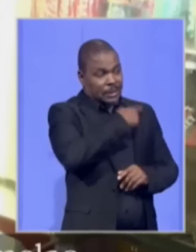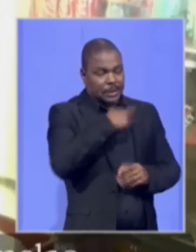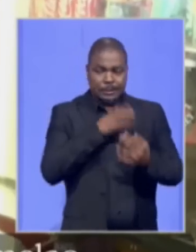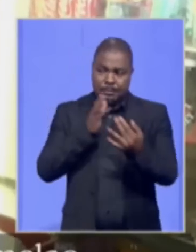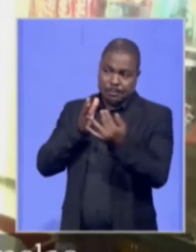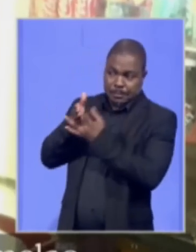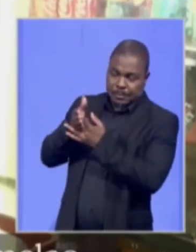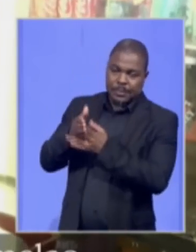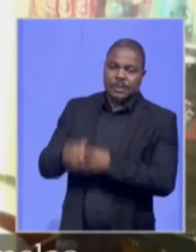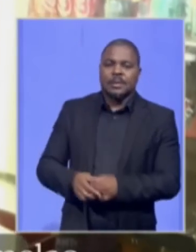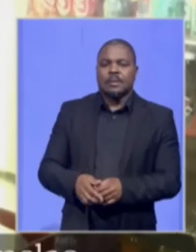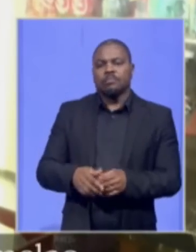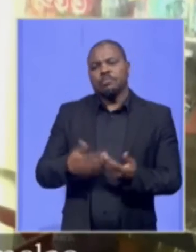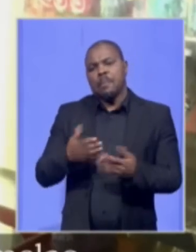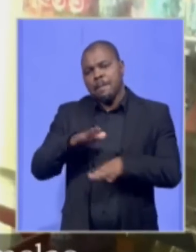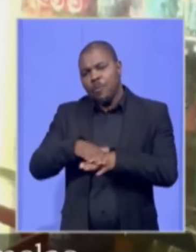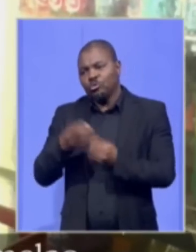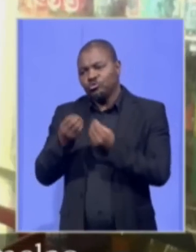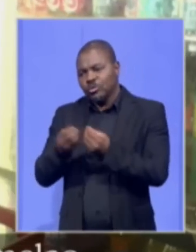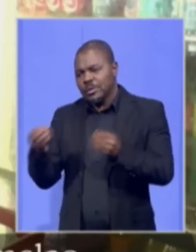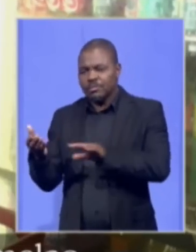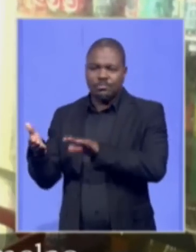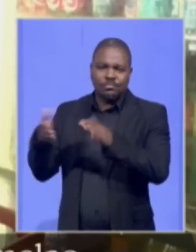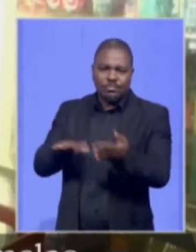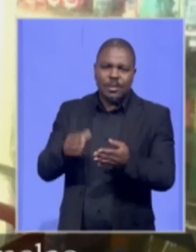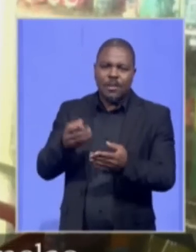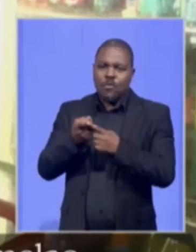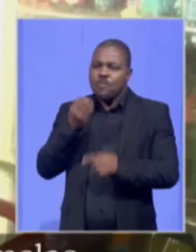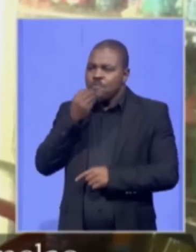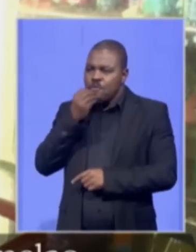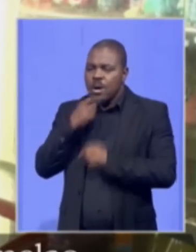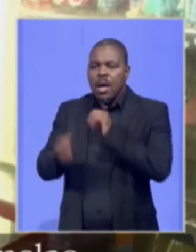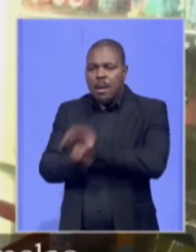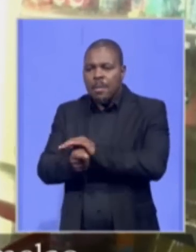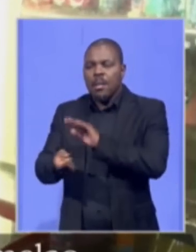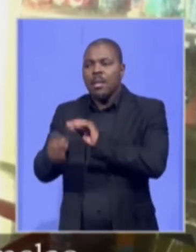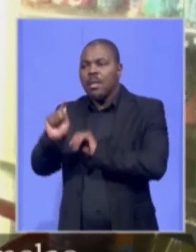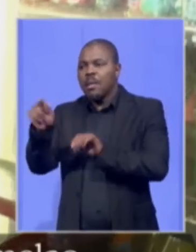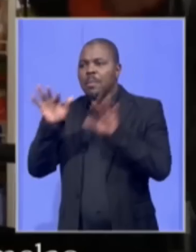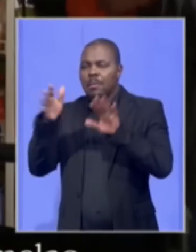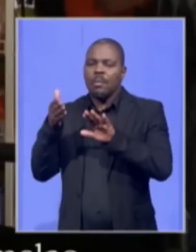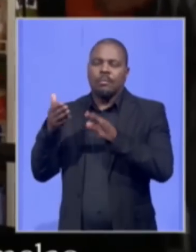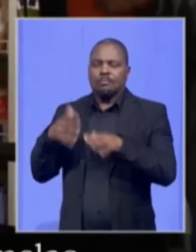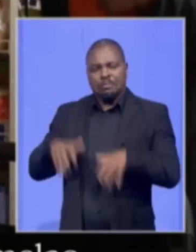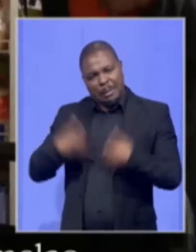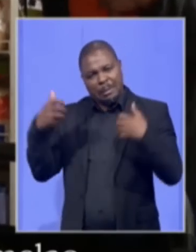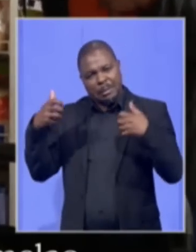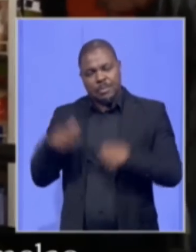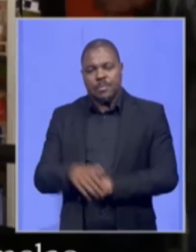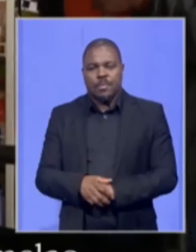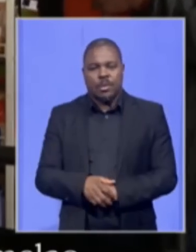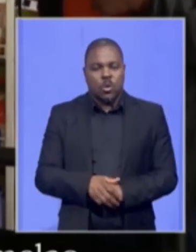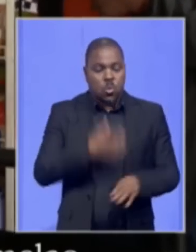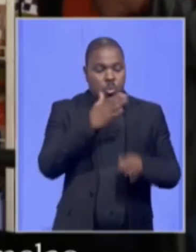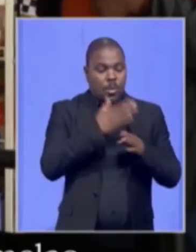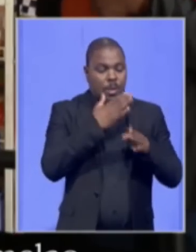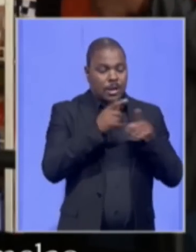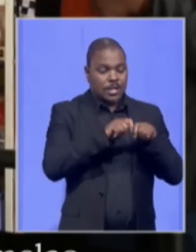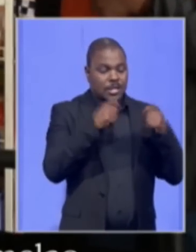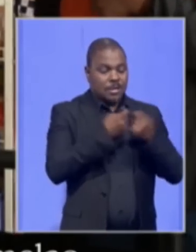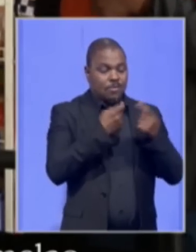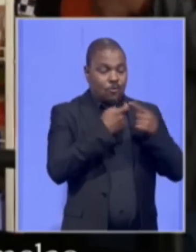bogare mahu a bana bao ba bolawago ke mpholo wa ka dijong a tswela pele go befediša badudi. Setlhopha tšhomo sa mmušo se re se